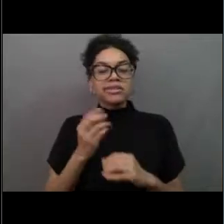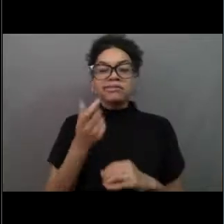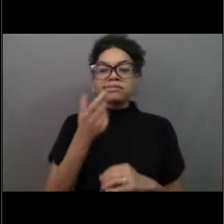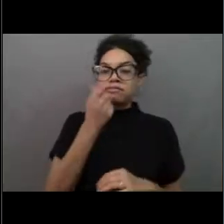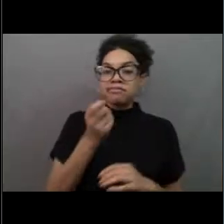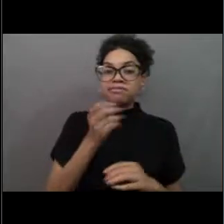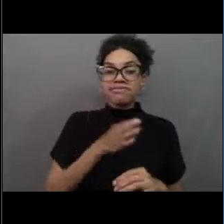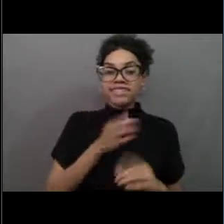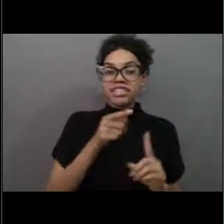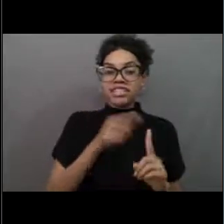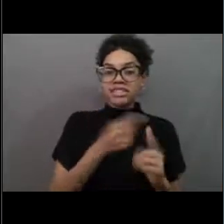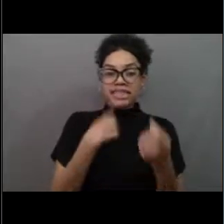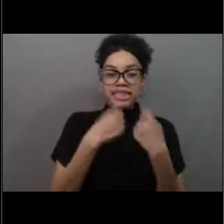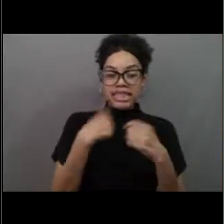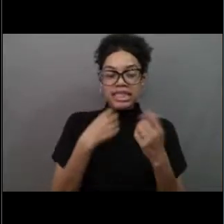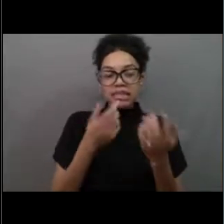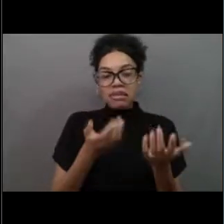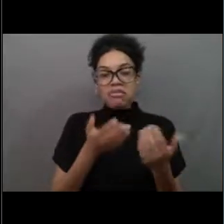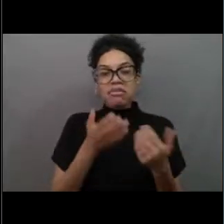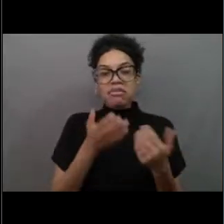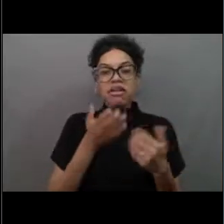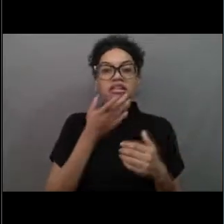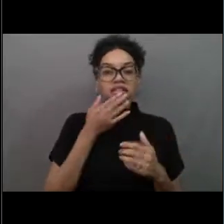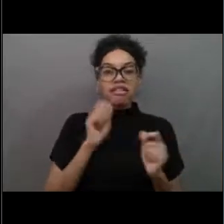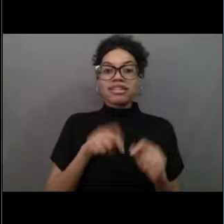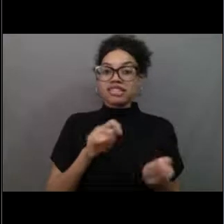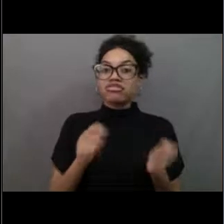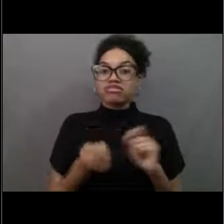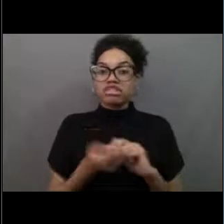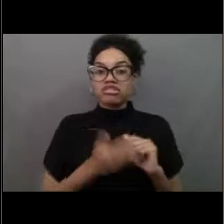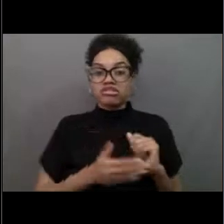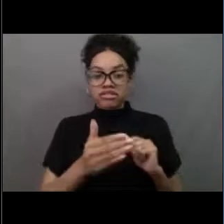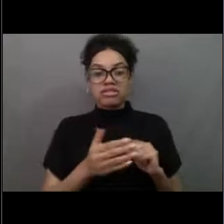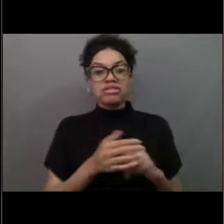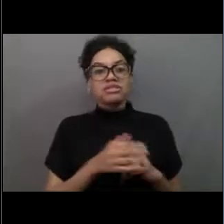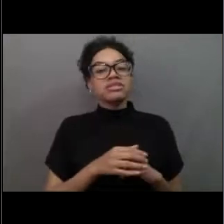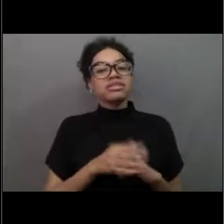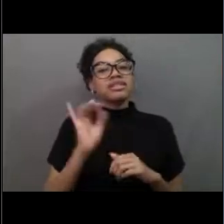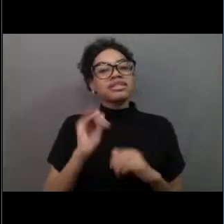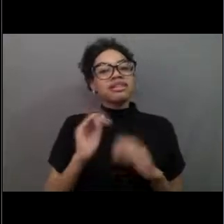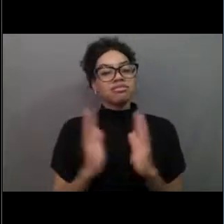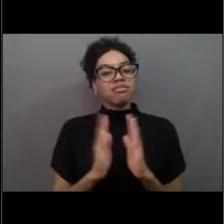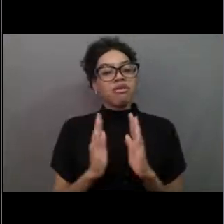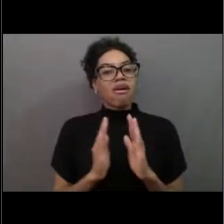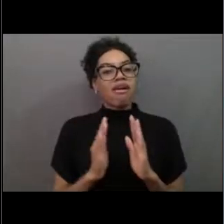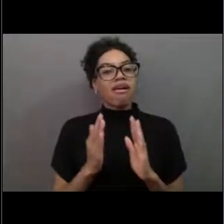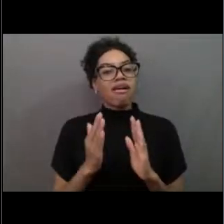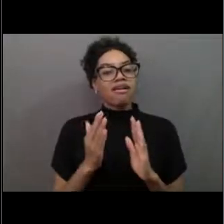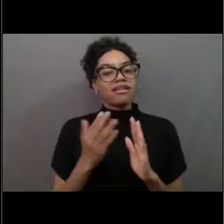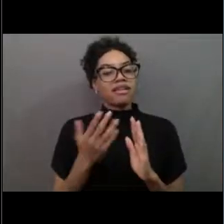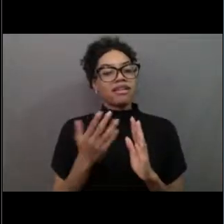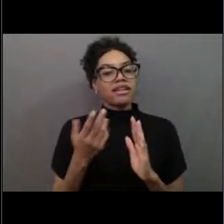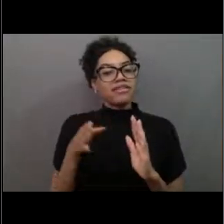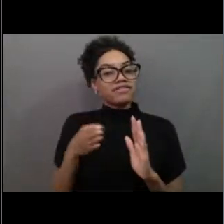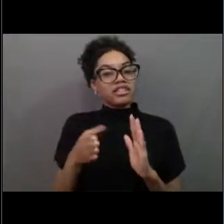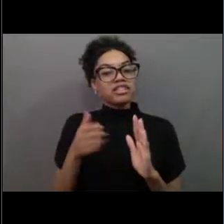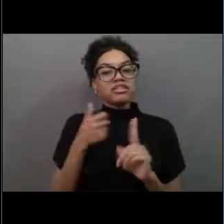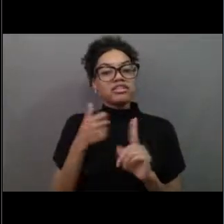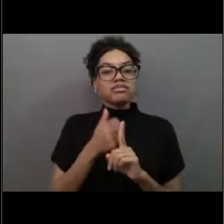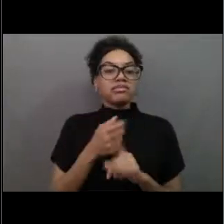they can change colors throughout the course of their life. So, like the little fish I showed you at the very front, brilliant purple and